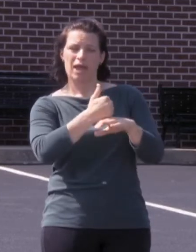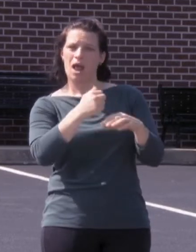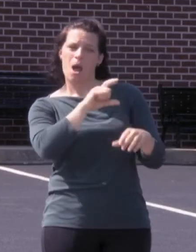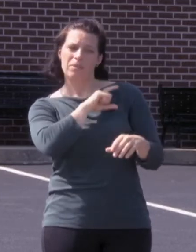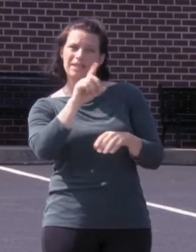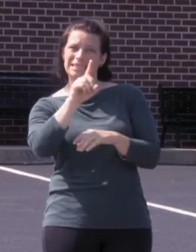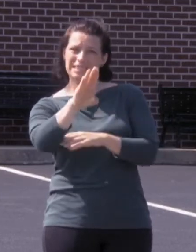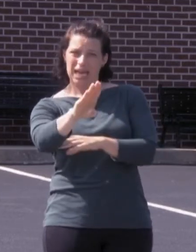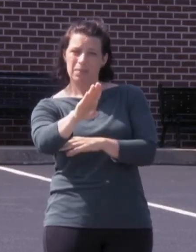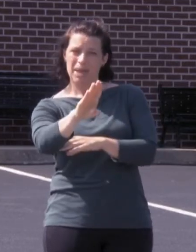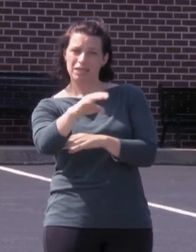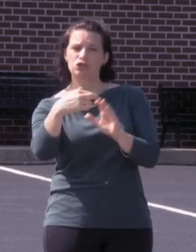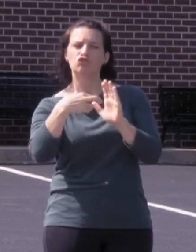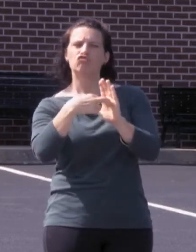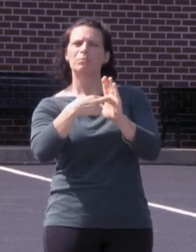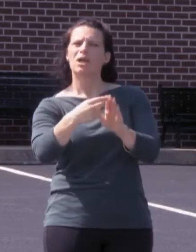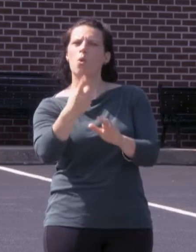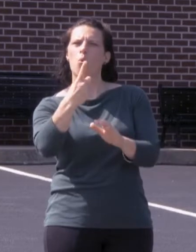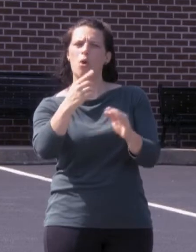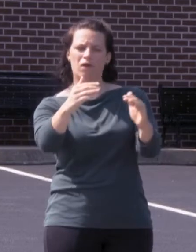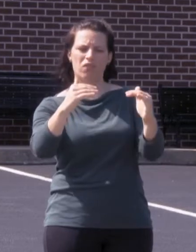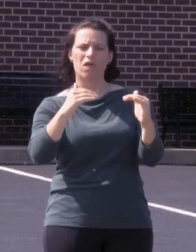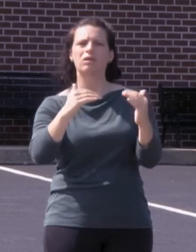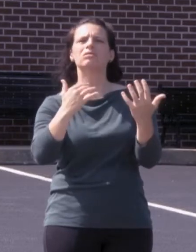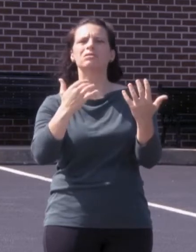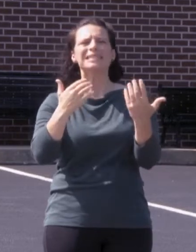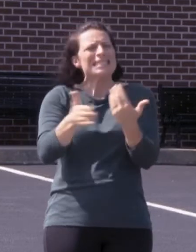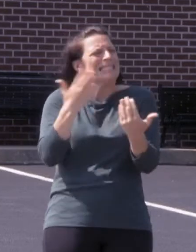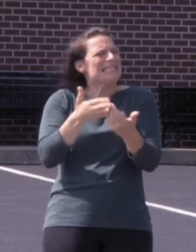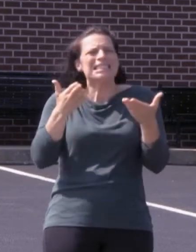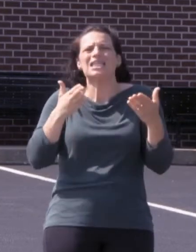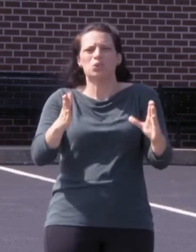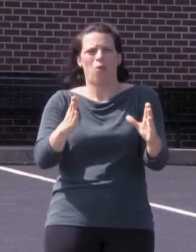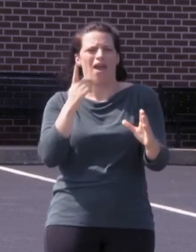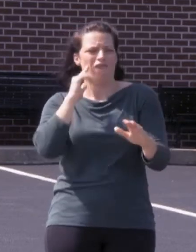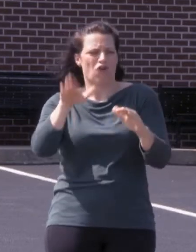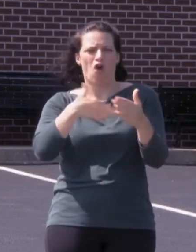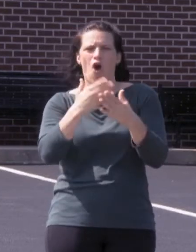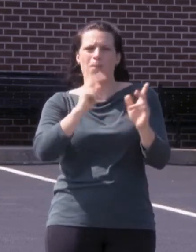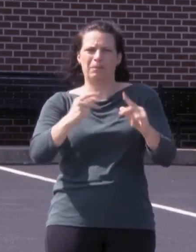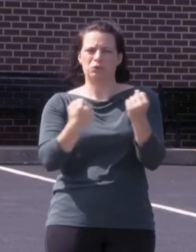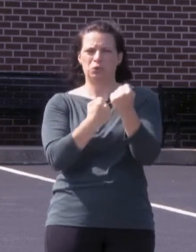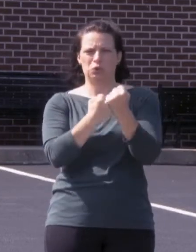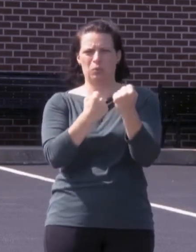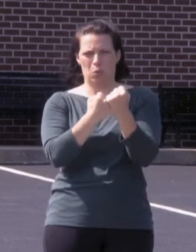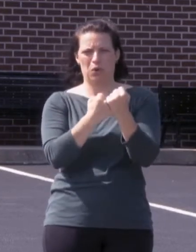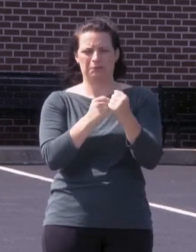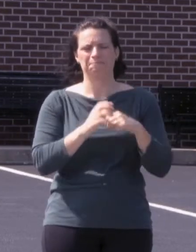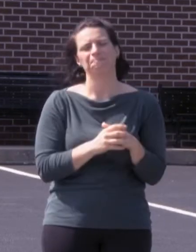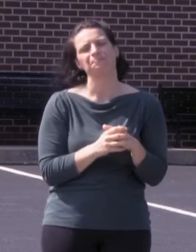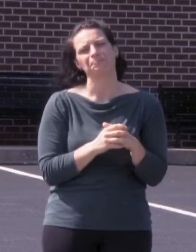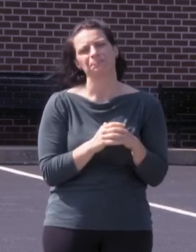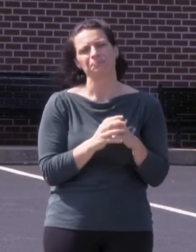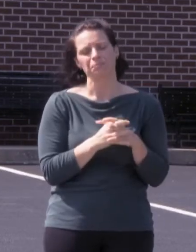database represented one of the lowest hanging fruit for all parties to support.